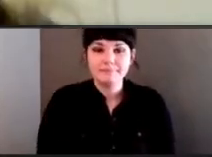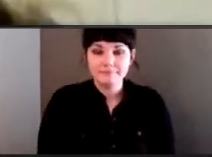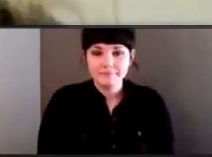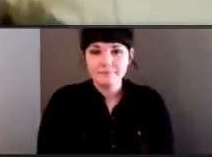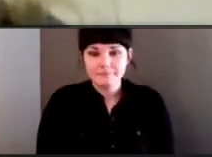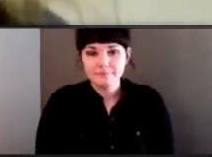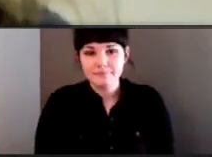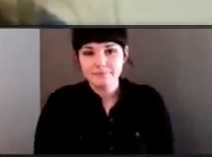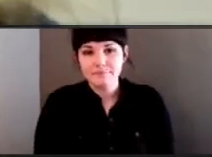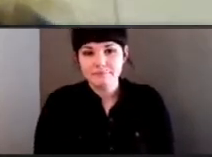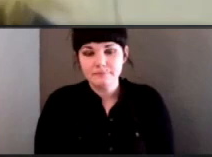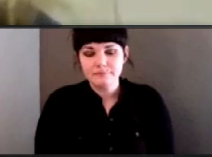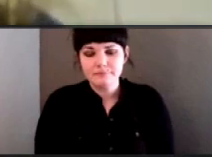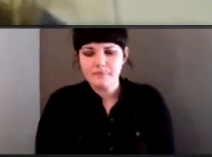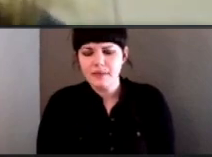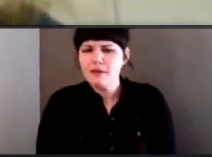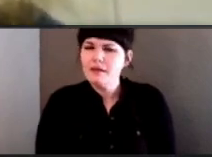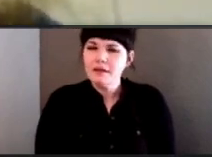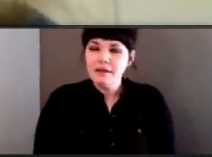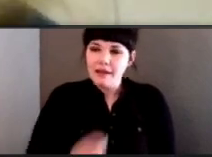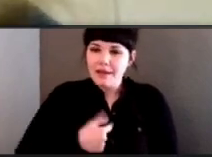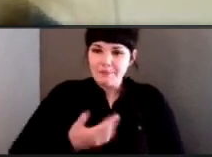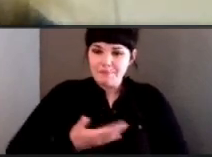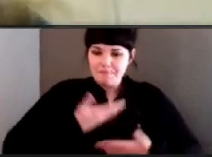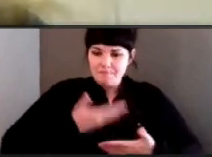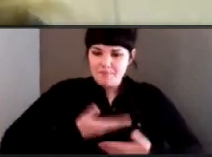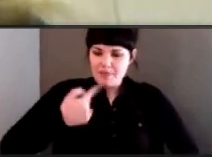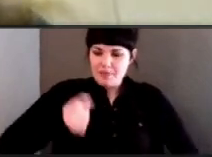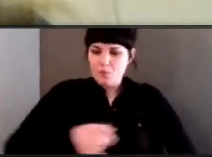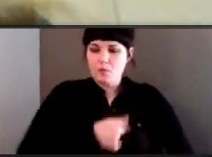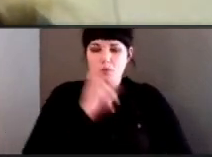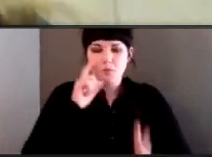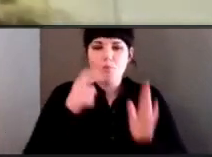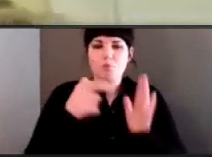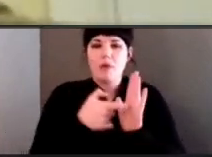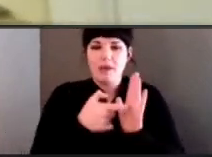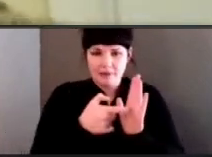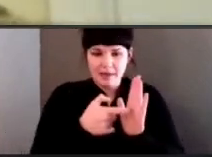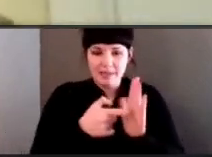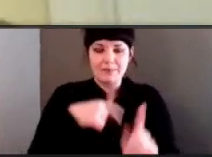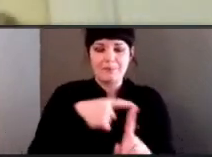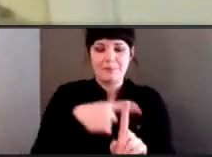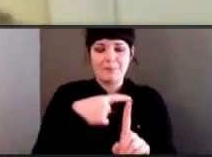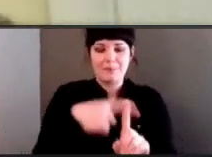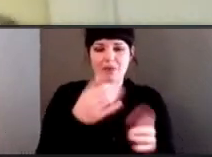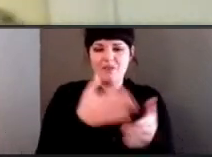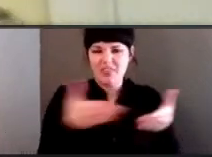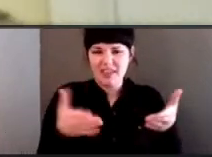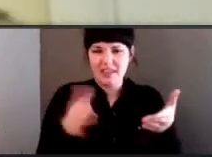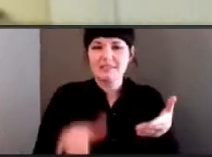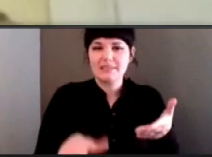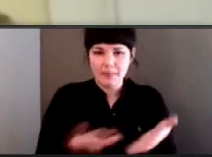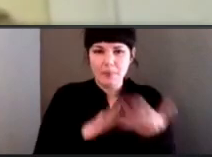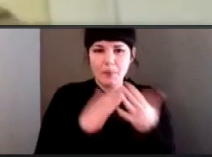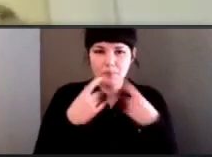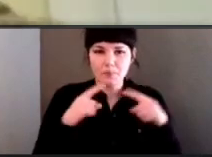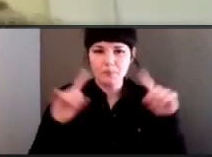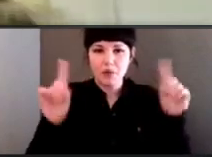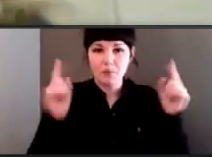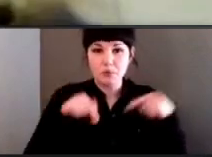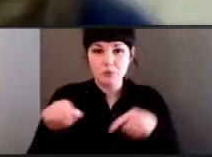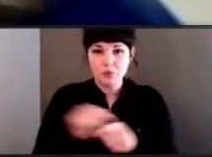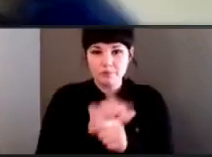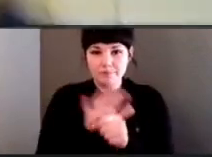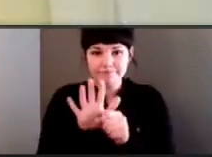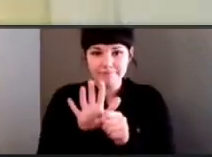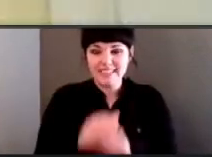what has worked or been beneficial in this time, because I feel like we're in the last 6 miles of this